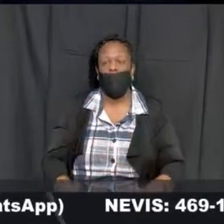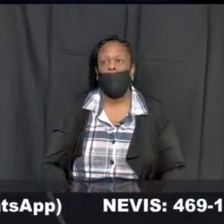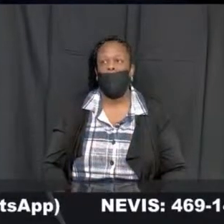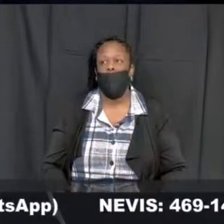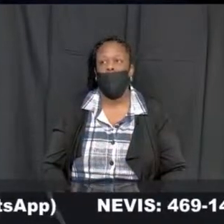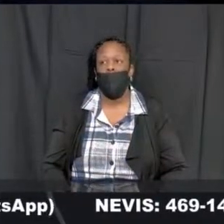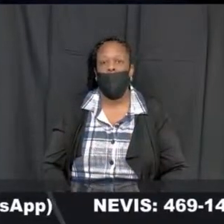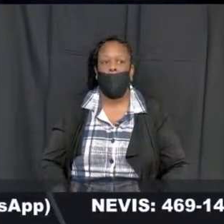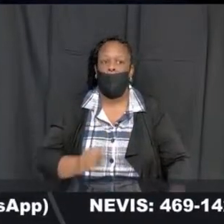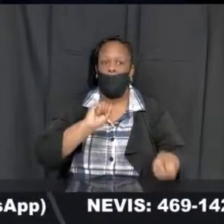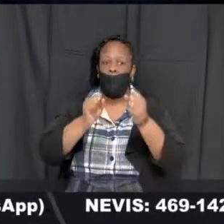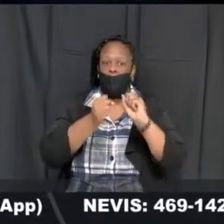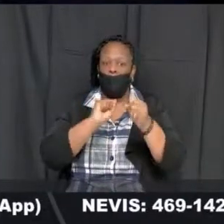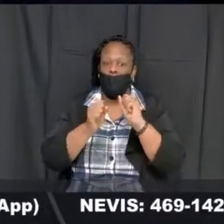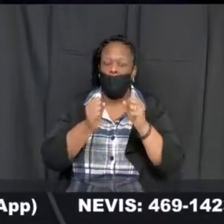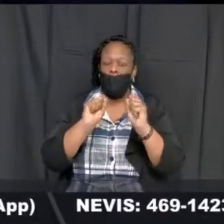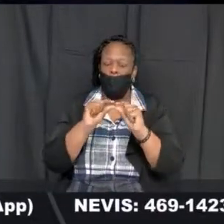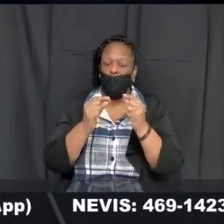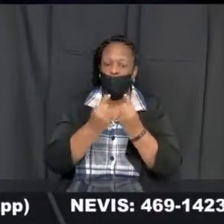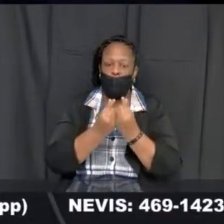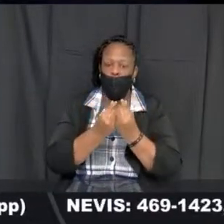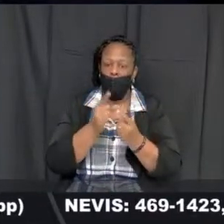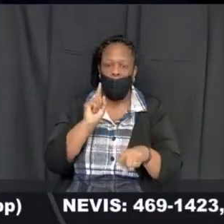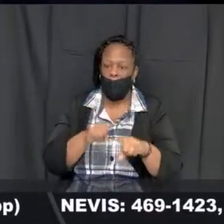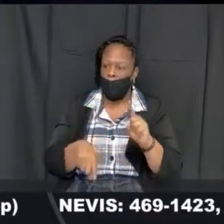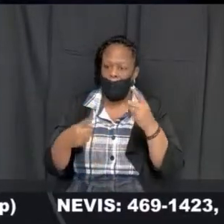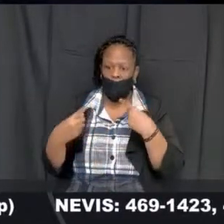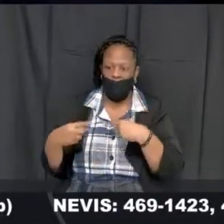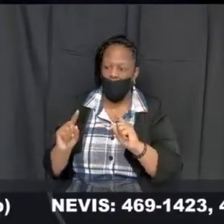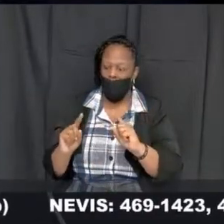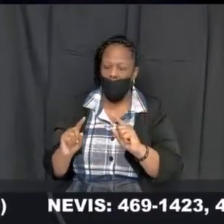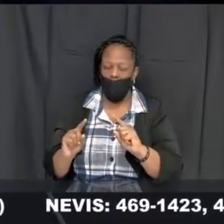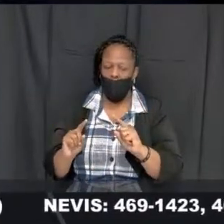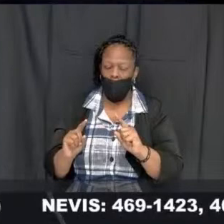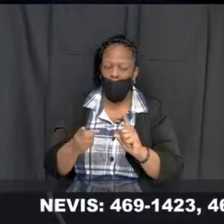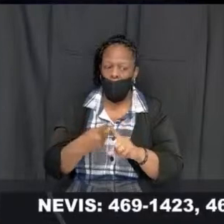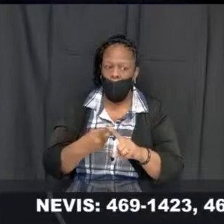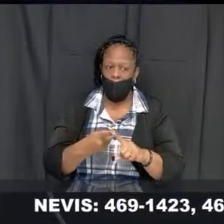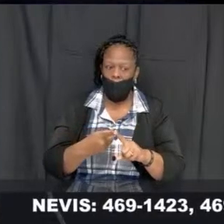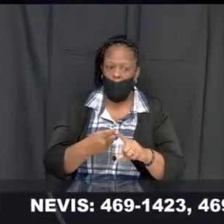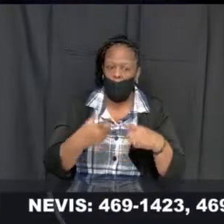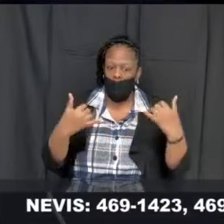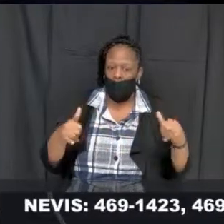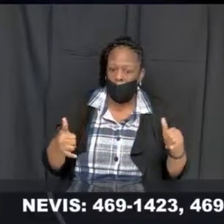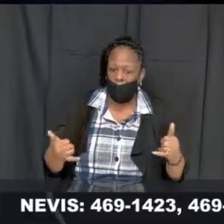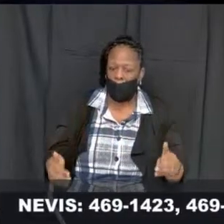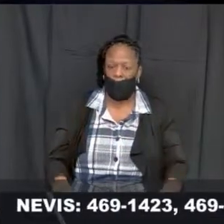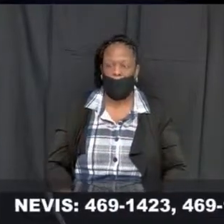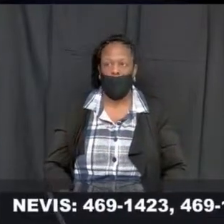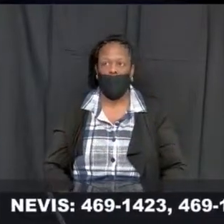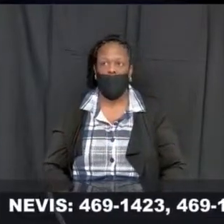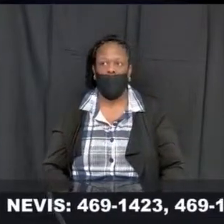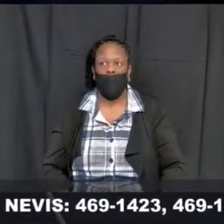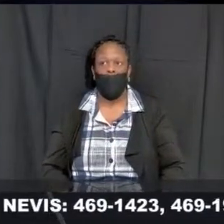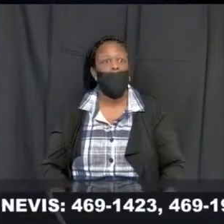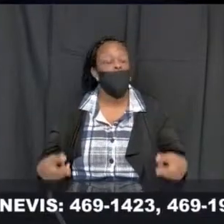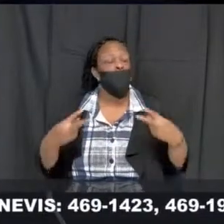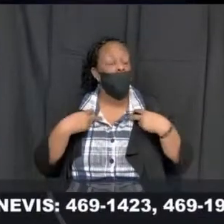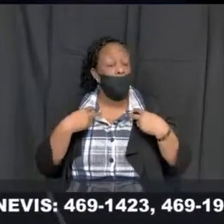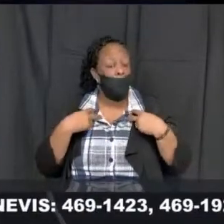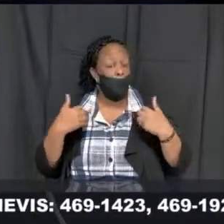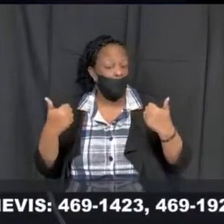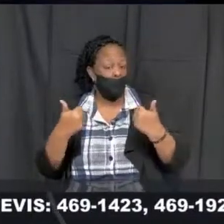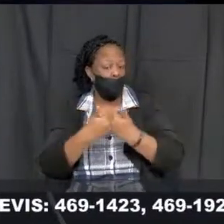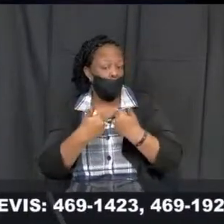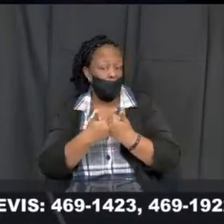lot of restrictions. We see the Football Association having a lot of restrictions. They have international matches. They